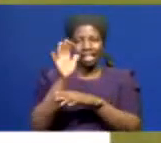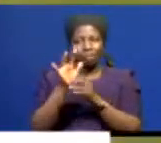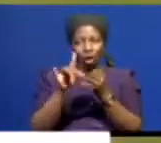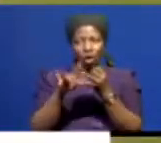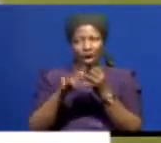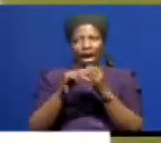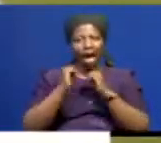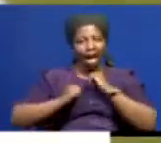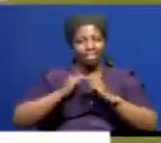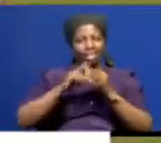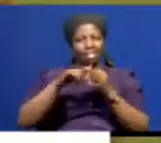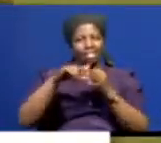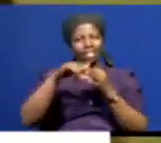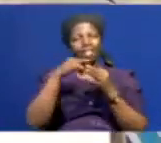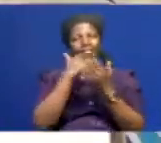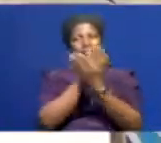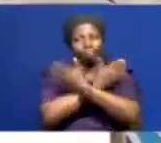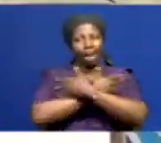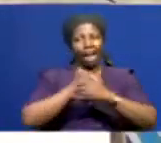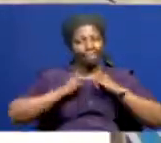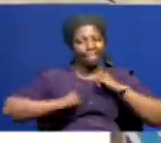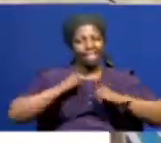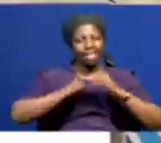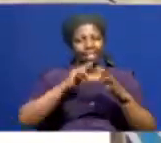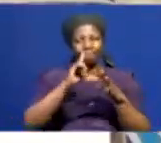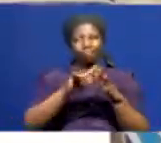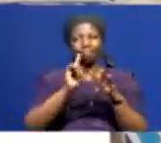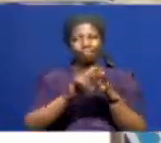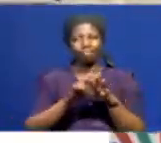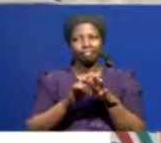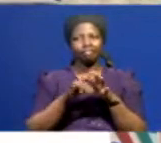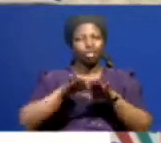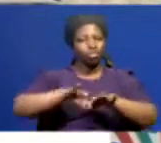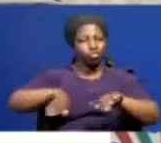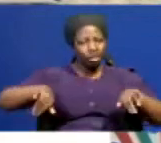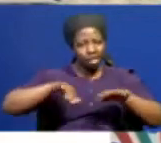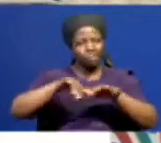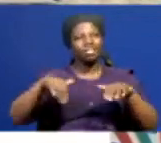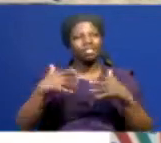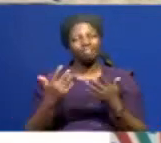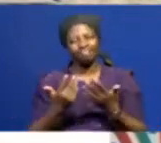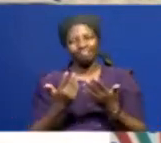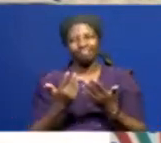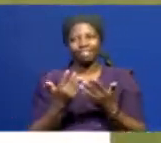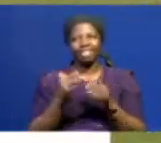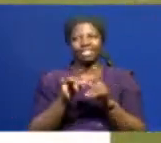para-athletics, beach volleyball, cycling, rugby sevens, swimming, and triathlon.